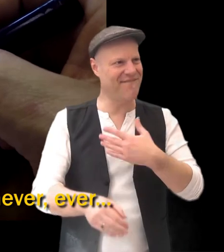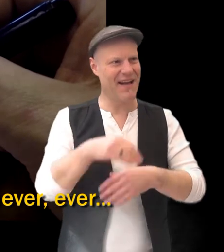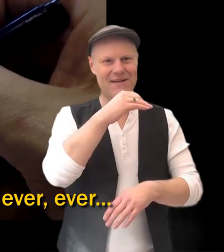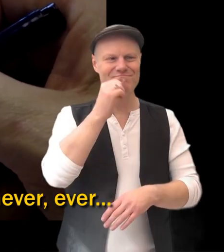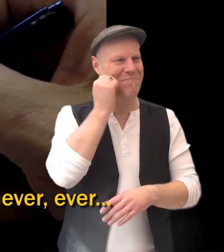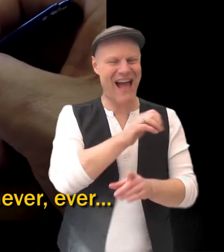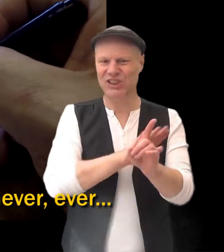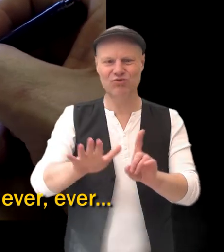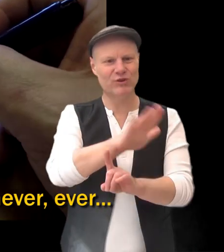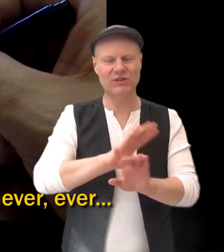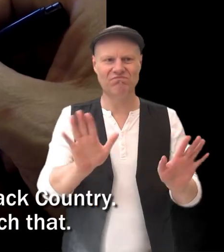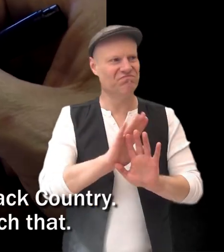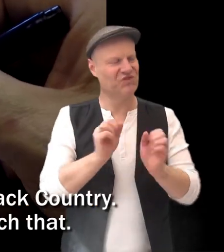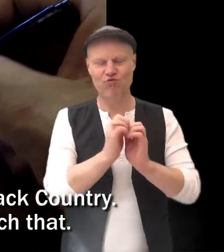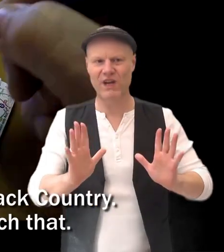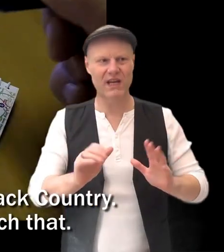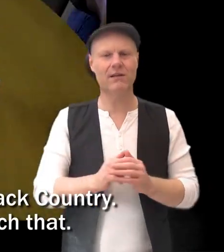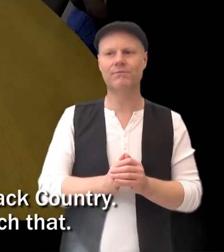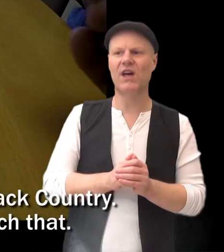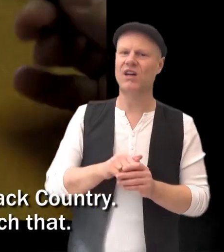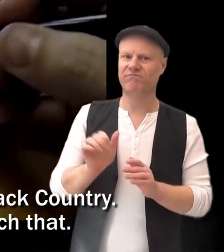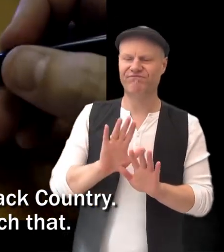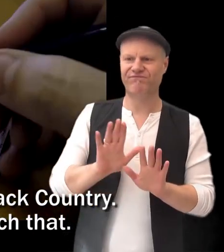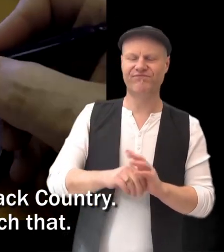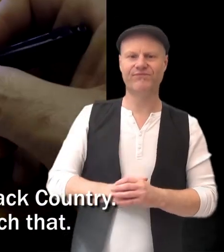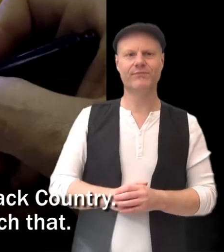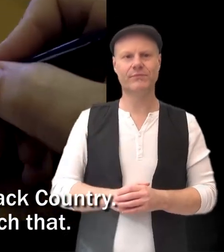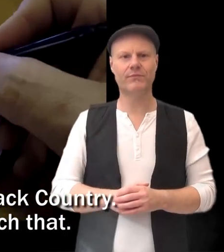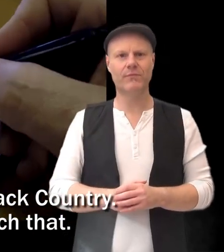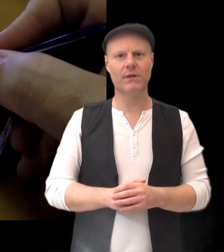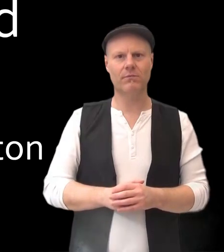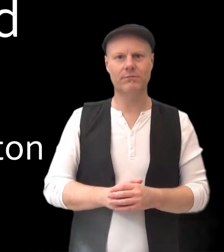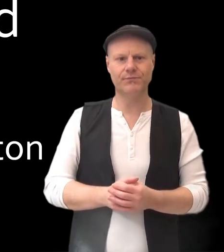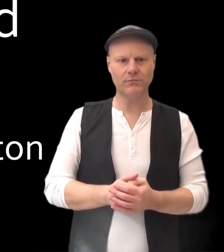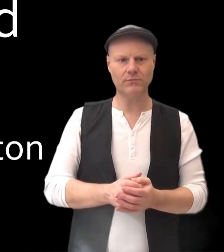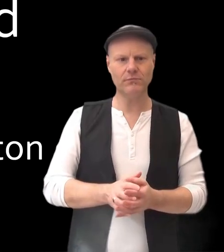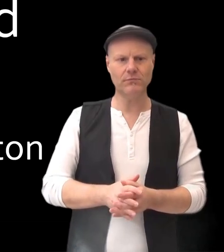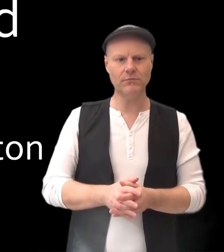Birmingham ain't never. Birmingham ain't ever in the Black Country. So no. I'm gonna give Punch that.